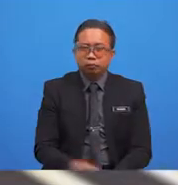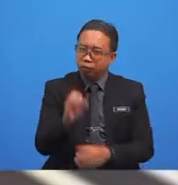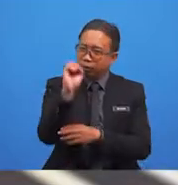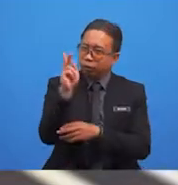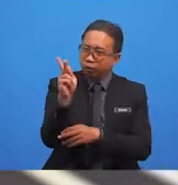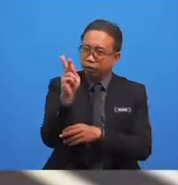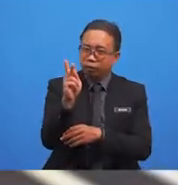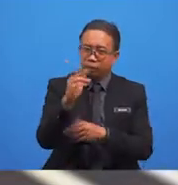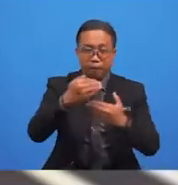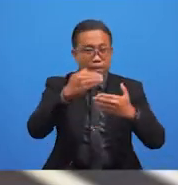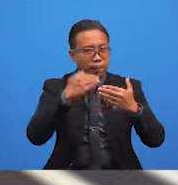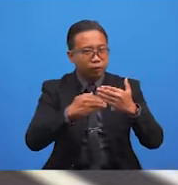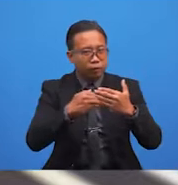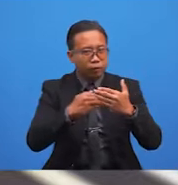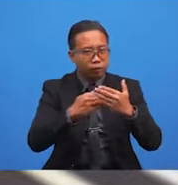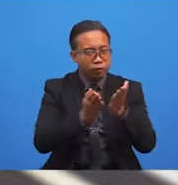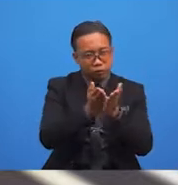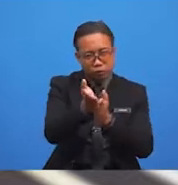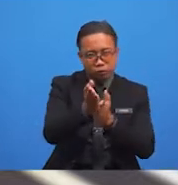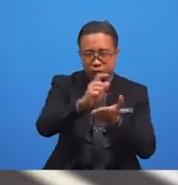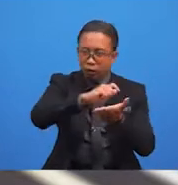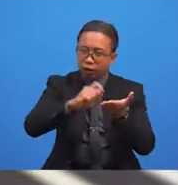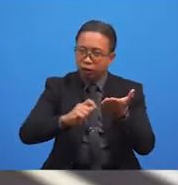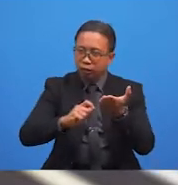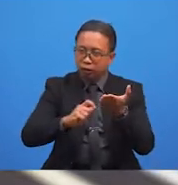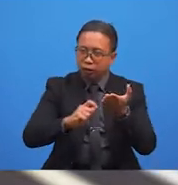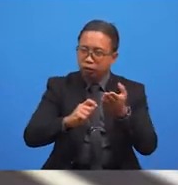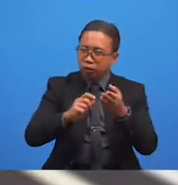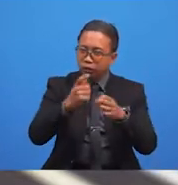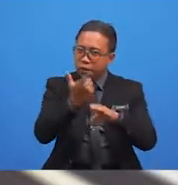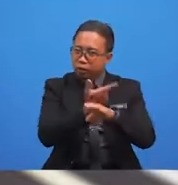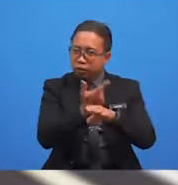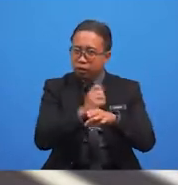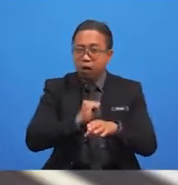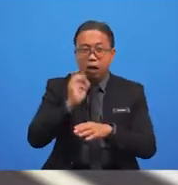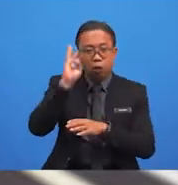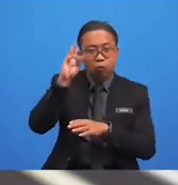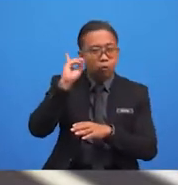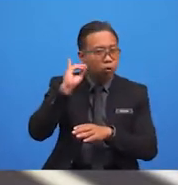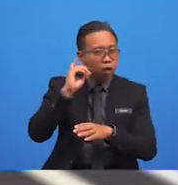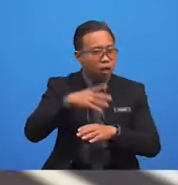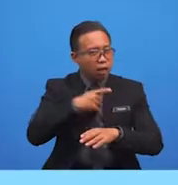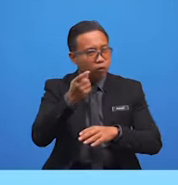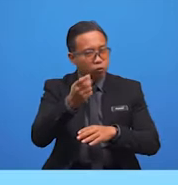Alright, before we proceed to your writing task, I would like you to see